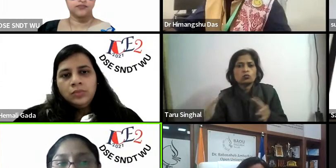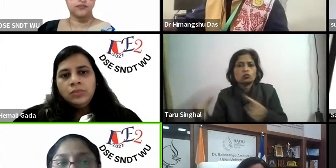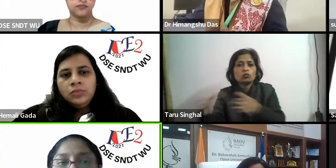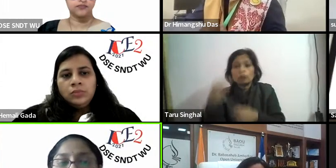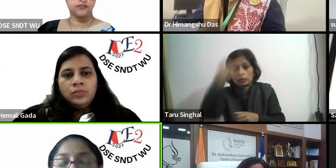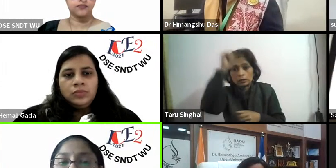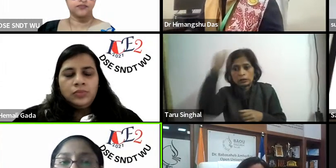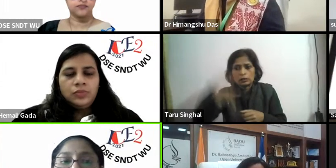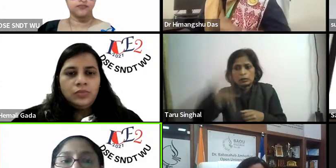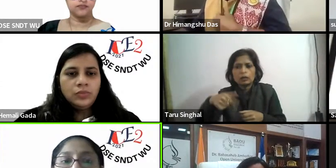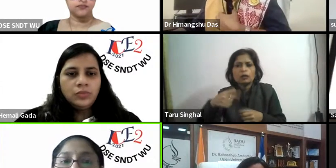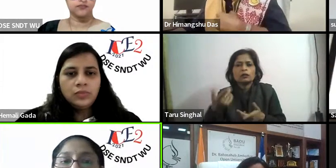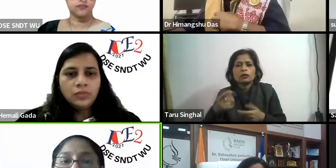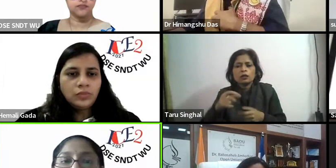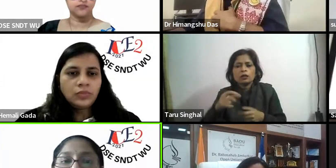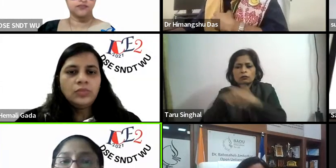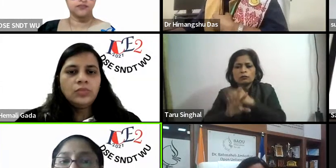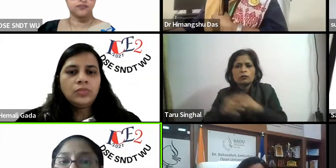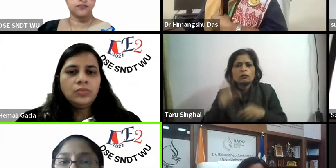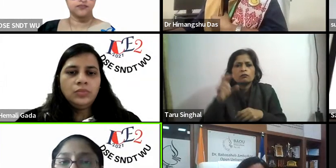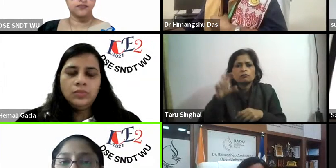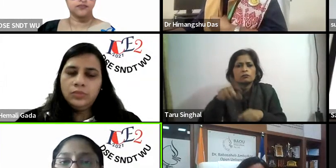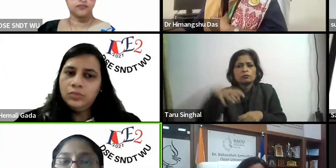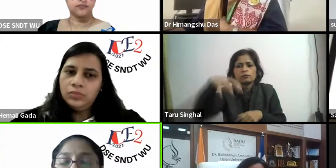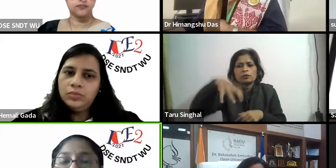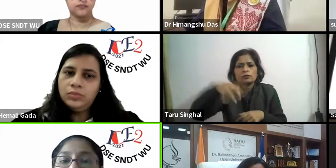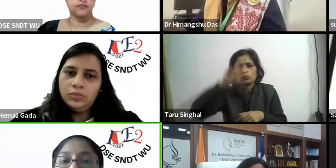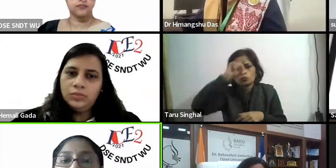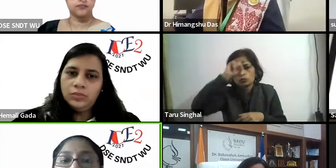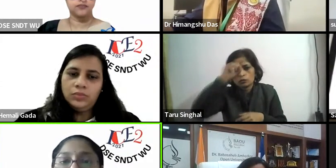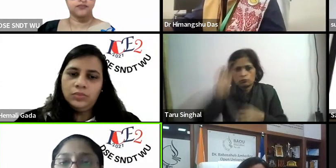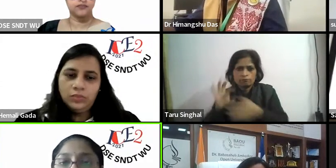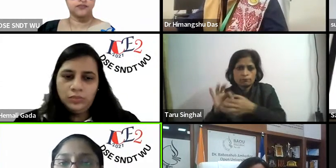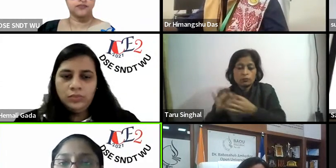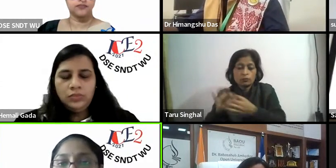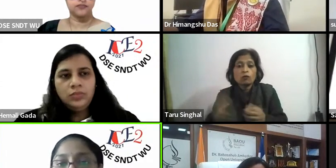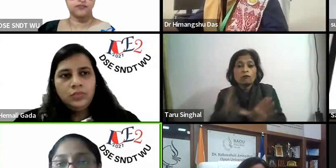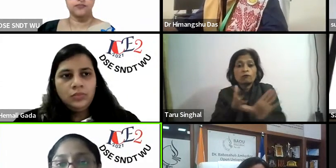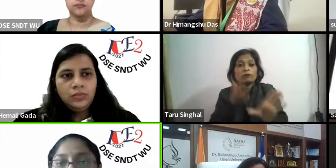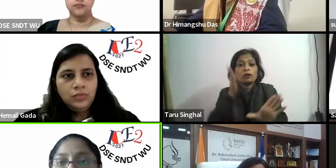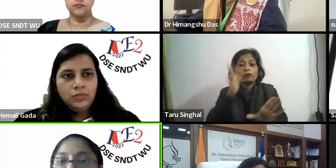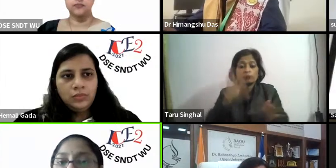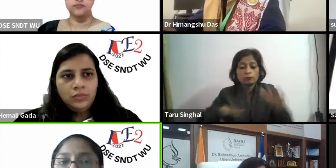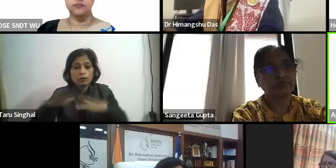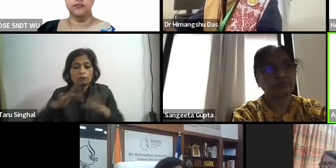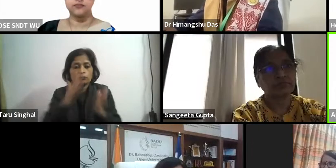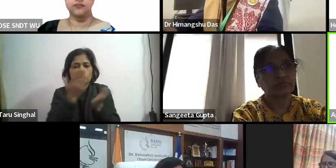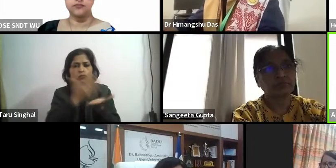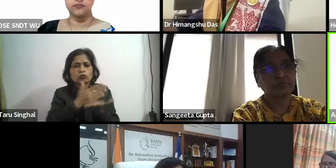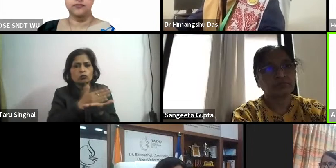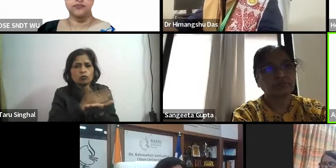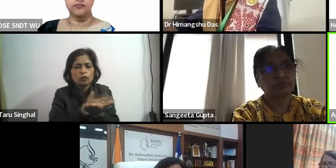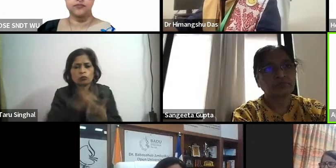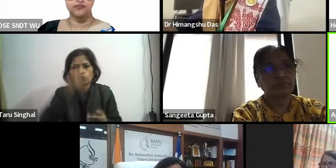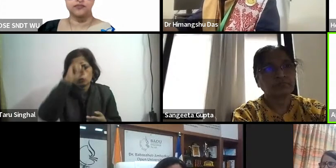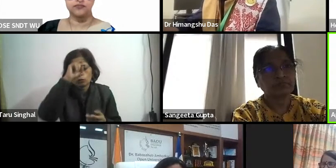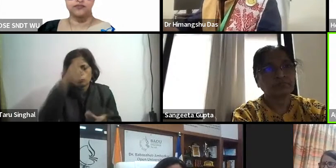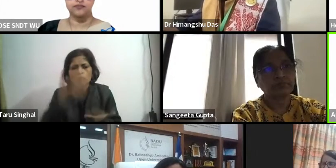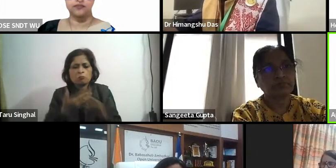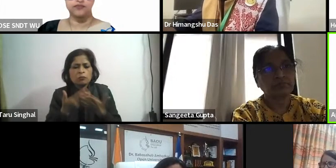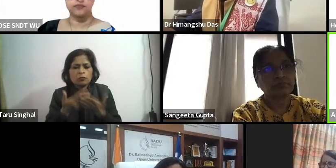of Gujarat to decide action plan for 5 years to enhance quality of education in Gujarat, and many